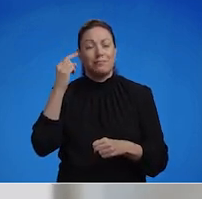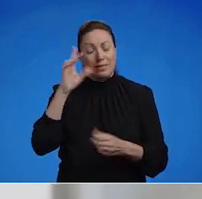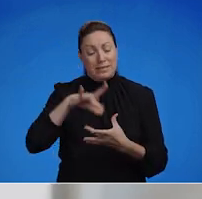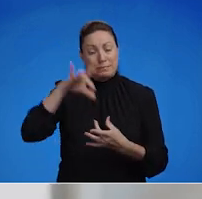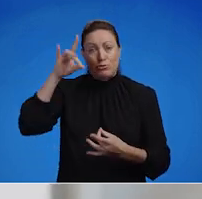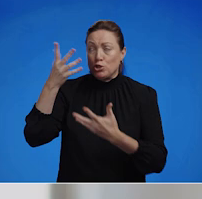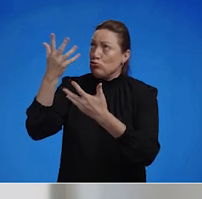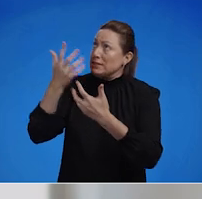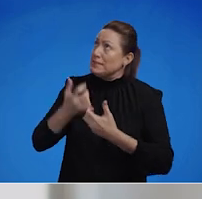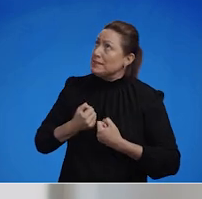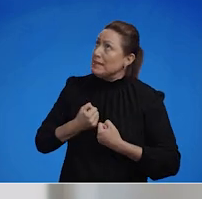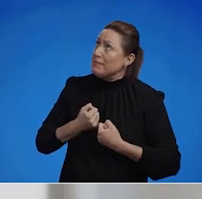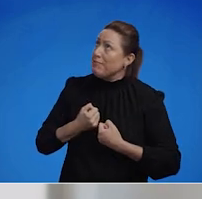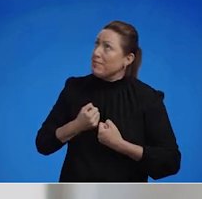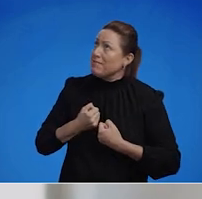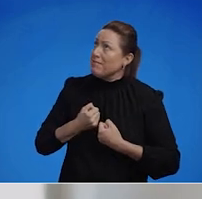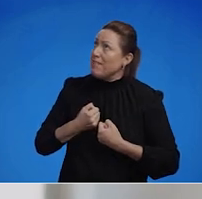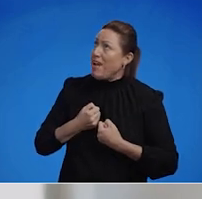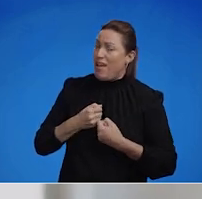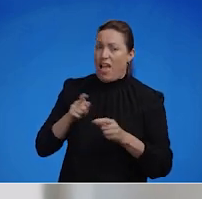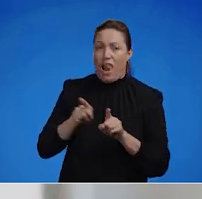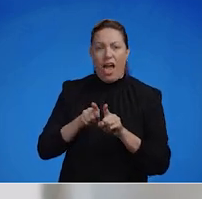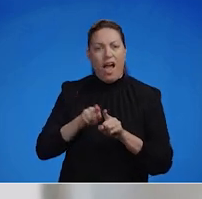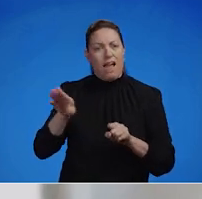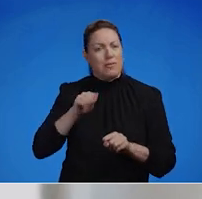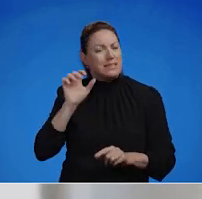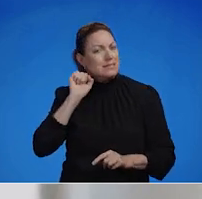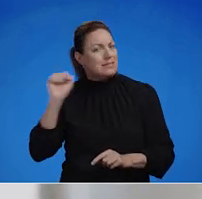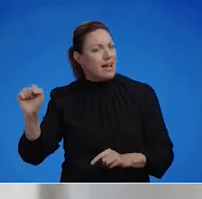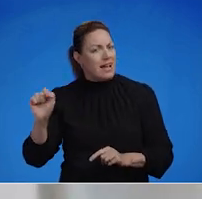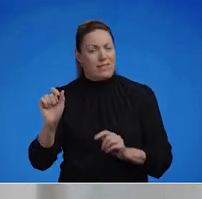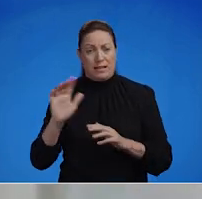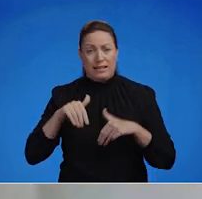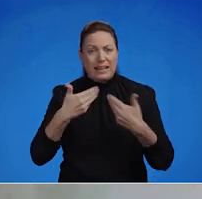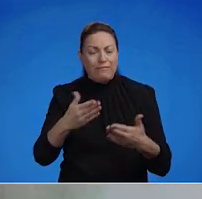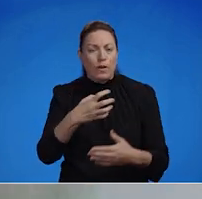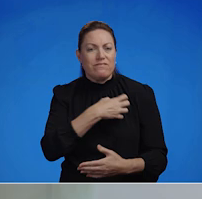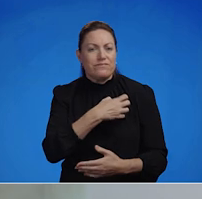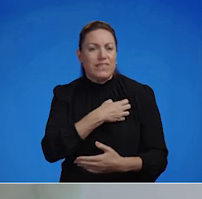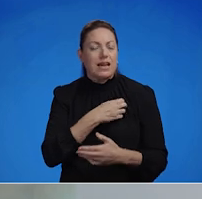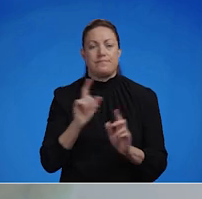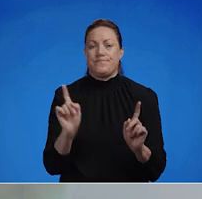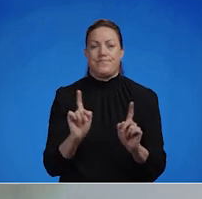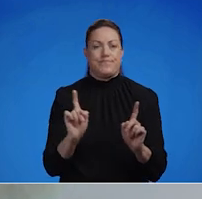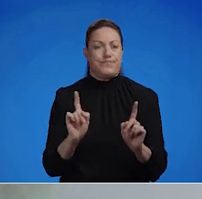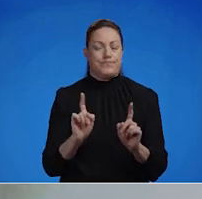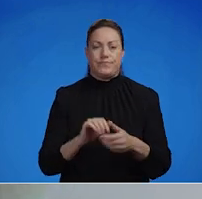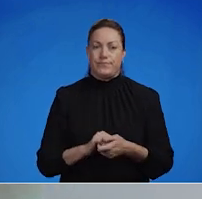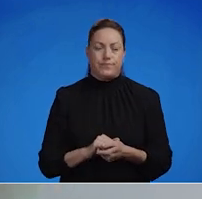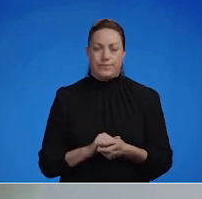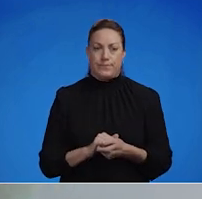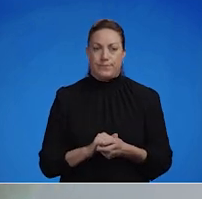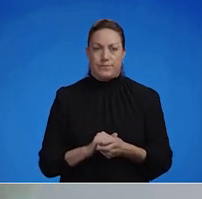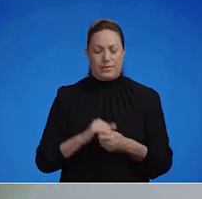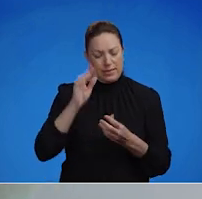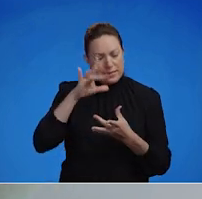a spirit of slaves bringing fear into your lives again. It is the Spirit of sons,